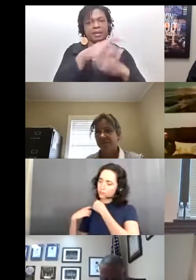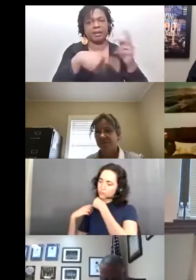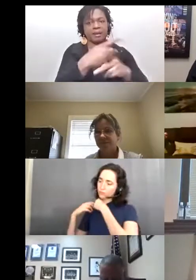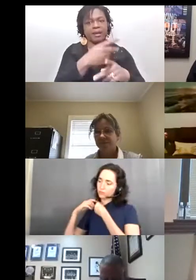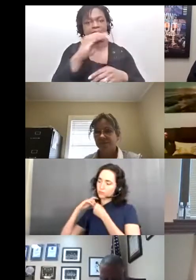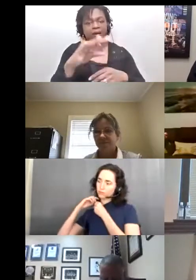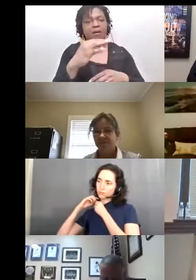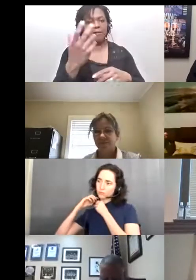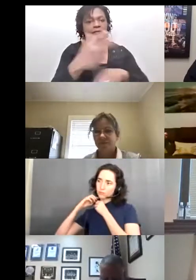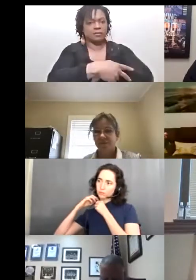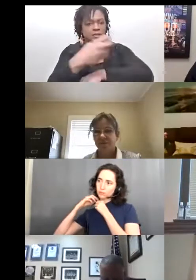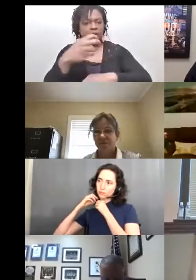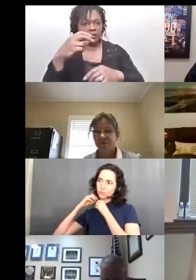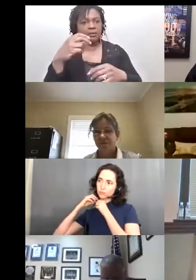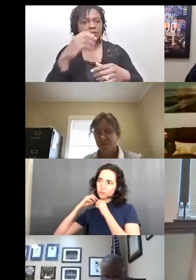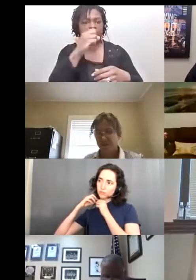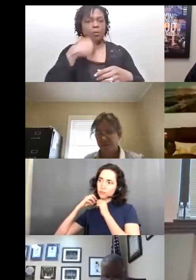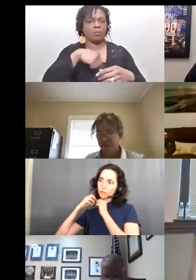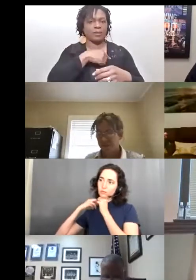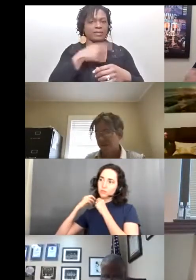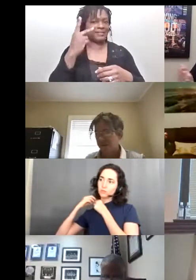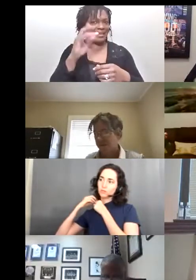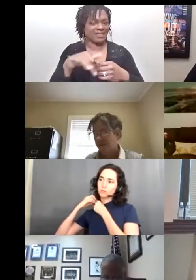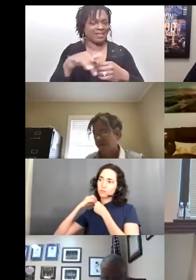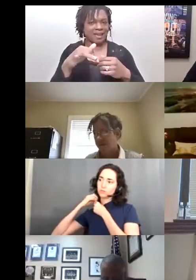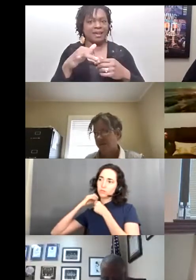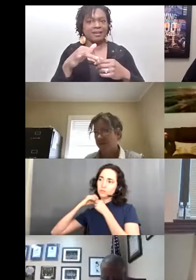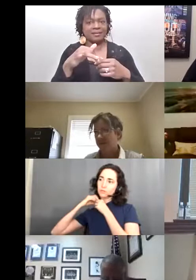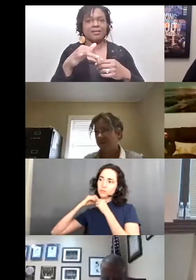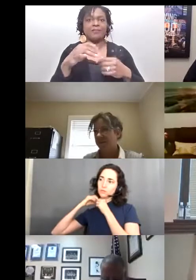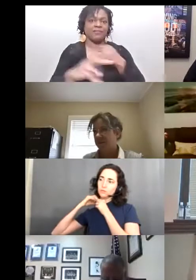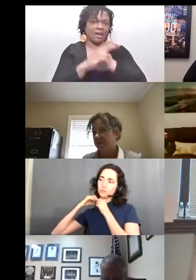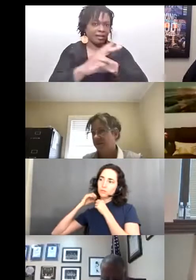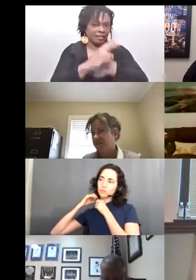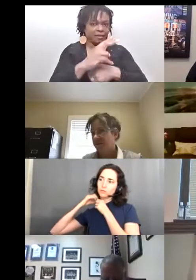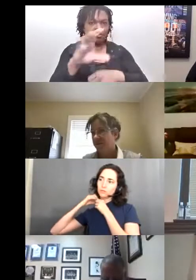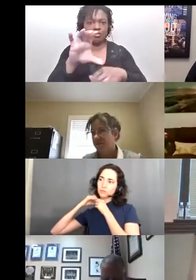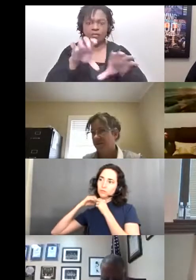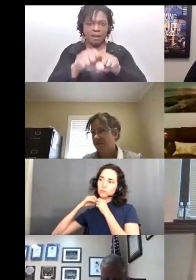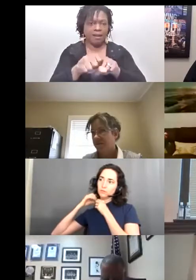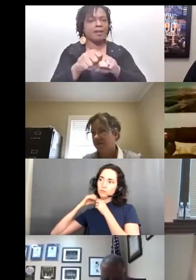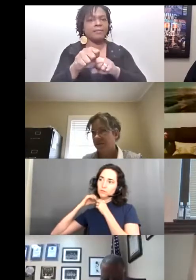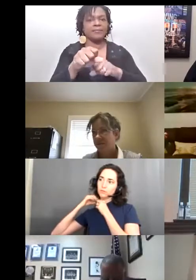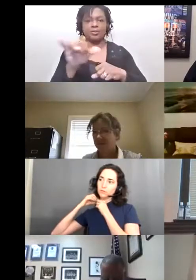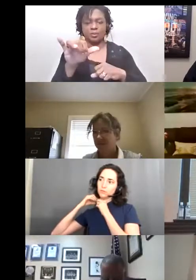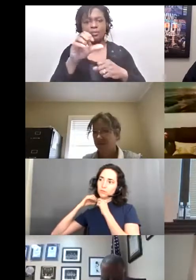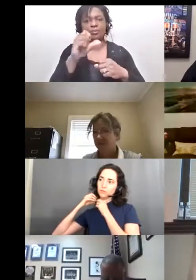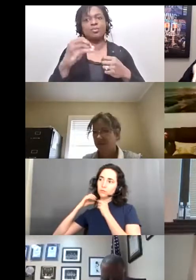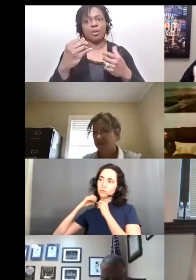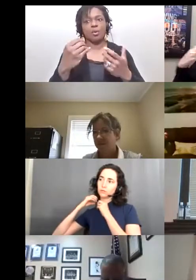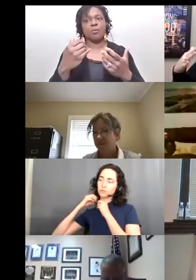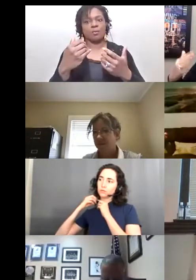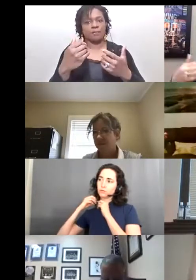of violent crimes. And so we're seeing the same thing with trafficking. And so the vulnerabilities of people with disabilities